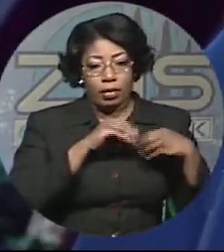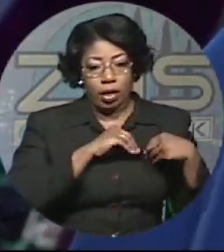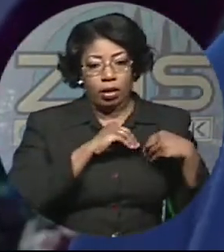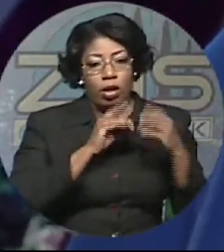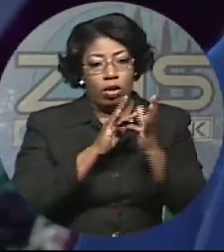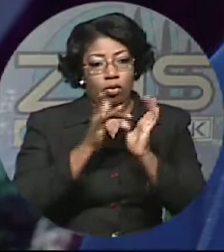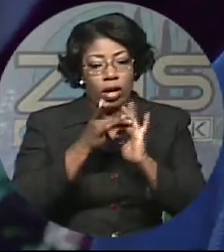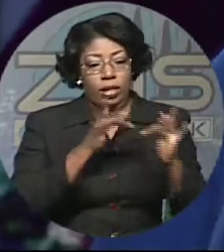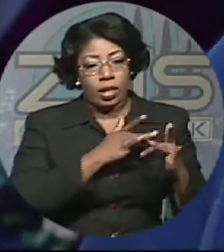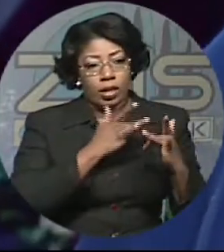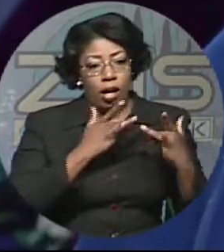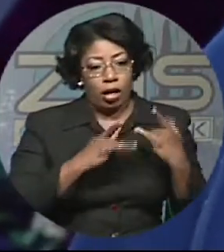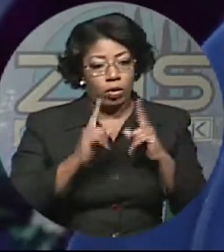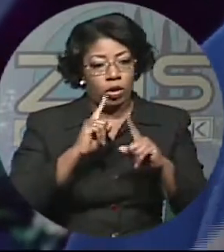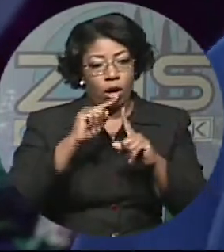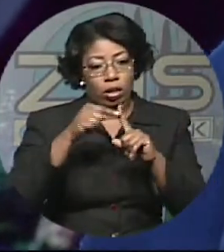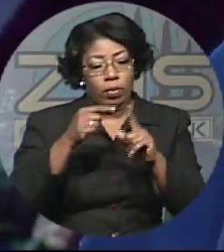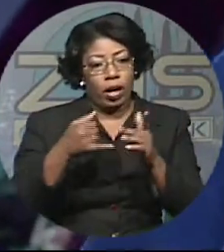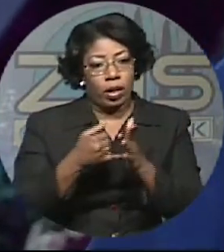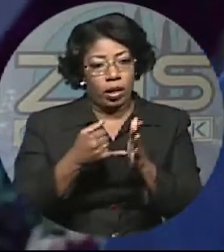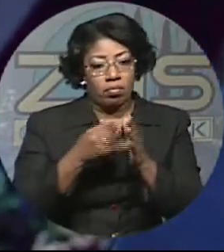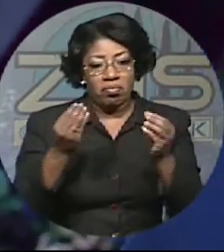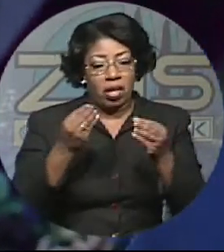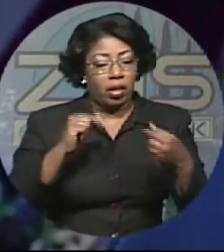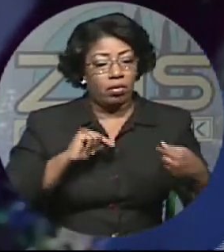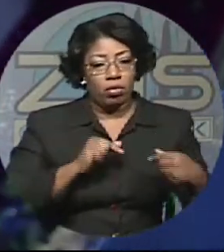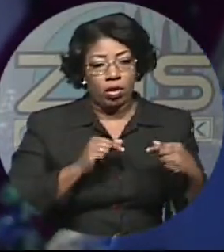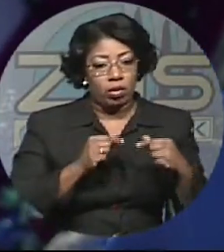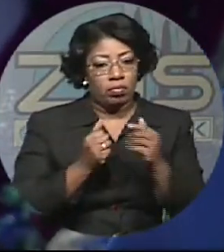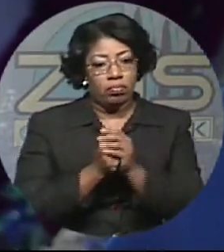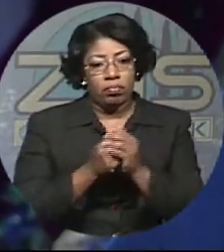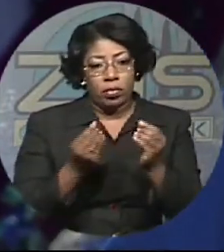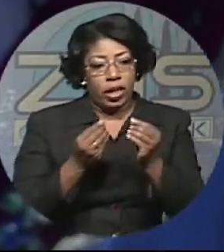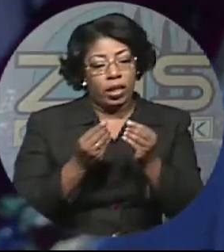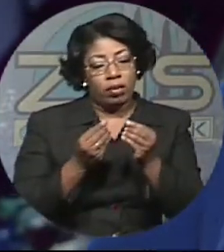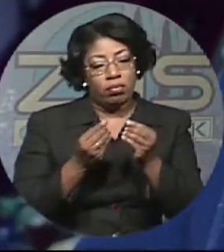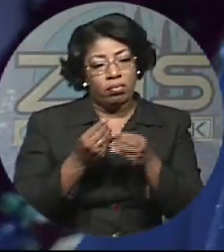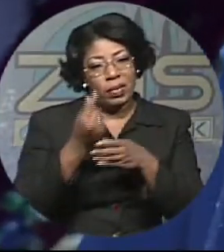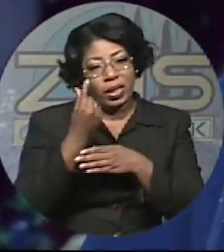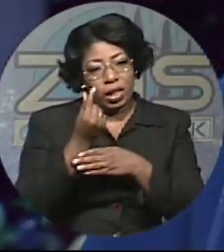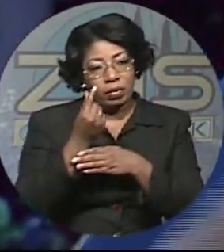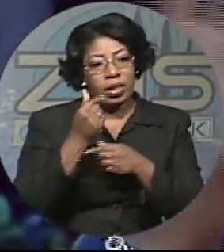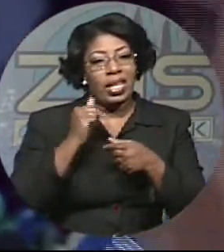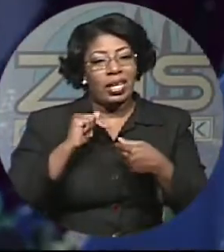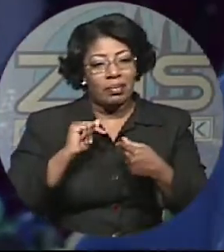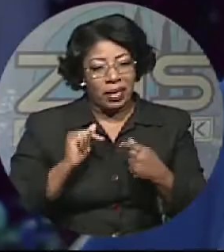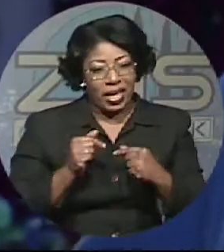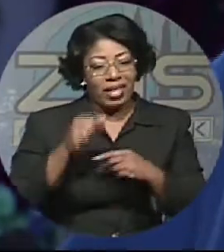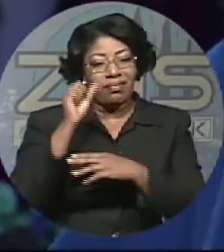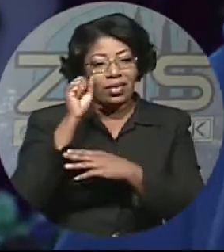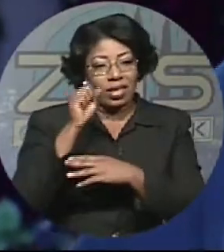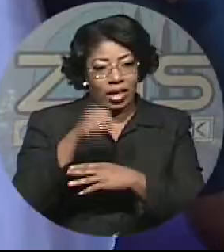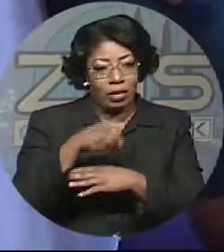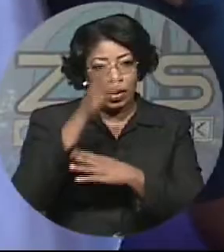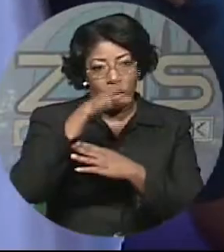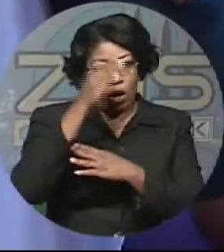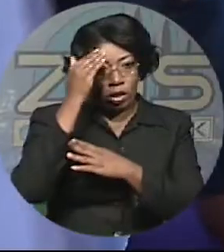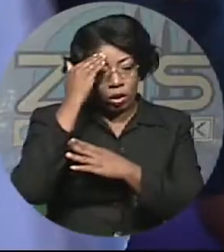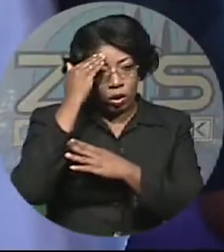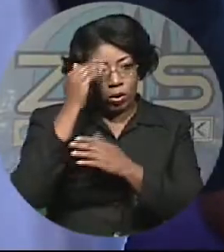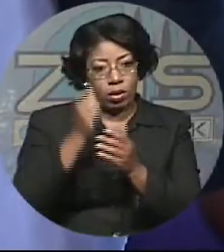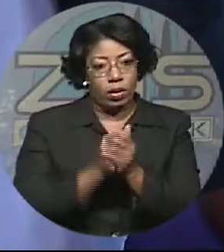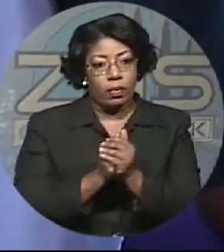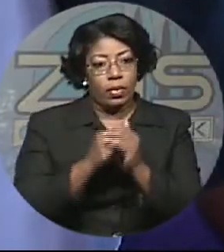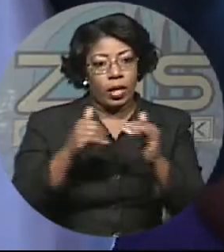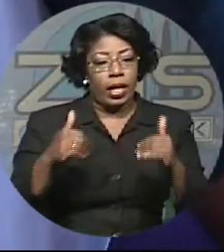it and everything. So I have no hurt, no sorrows. I mean, I have a little pain, yes, but God knows what he's doing. Youth